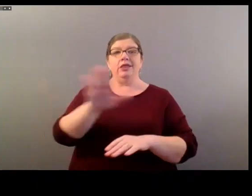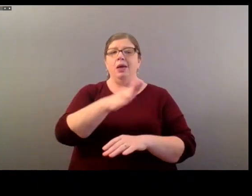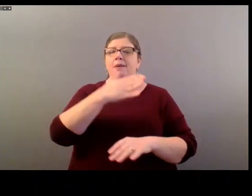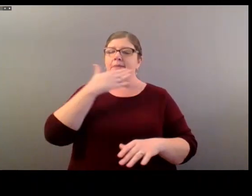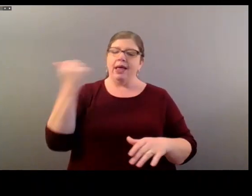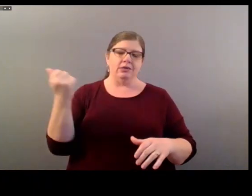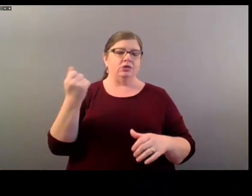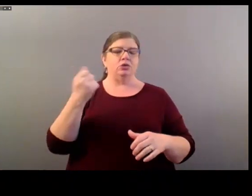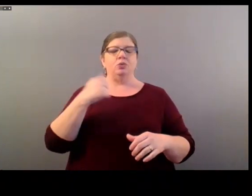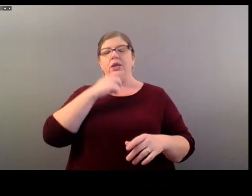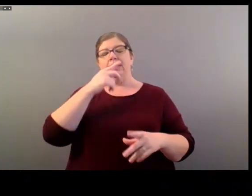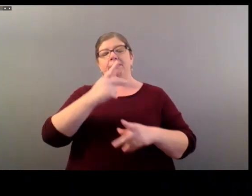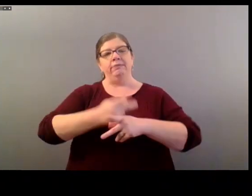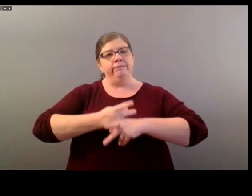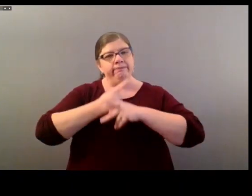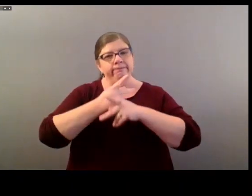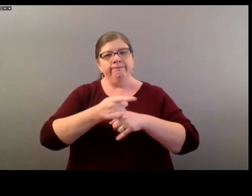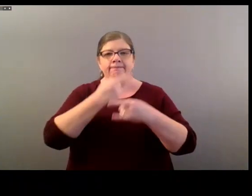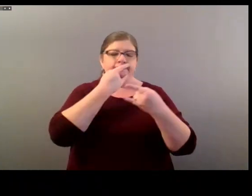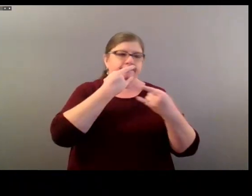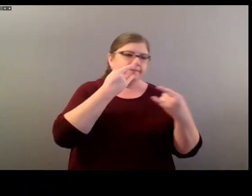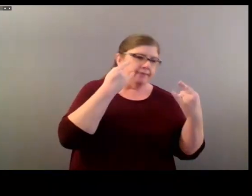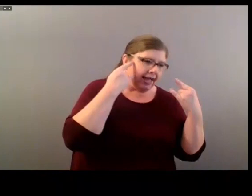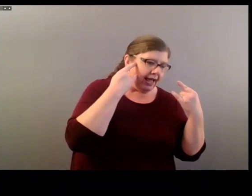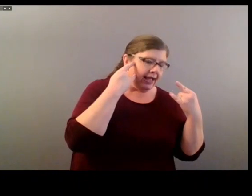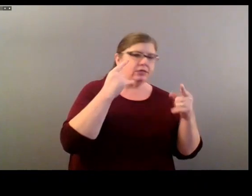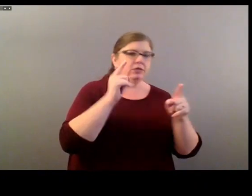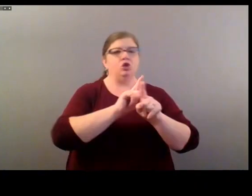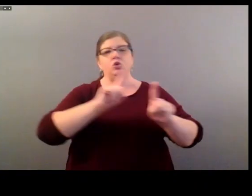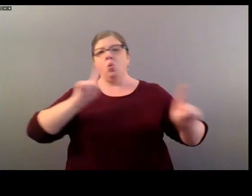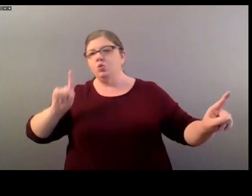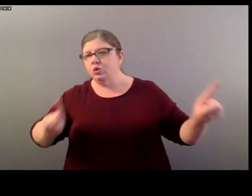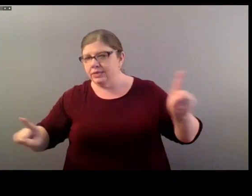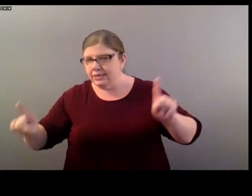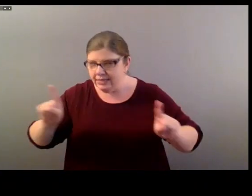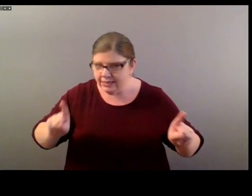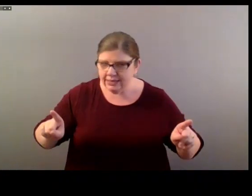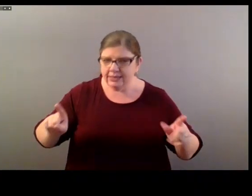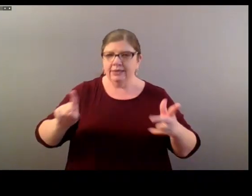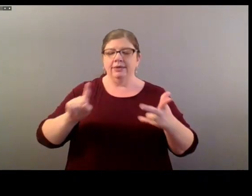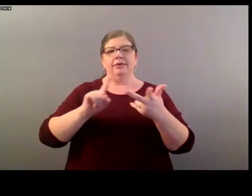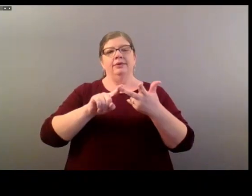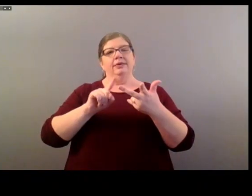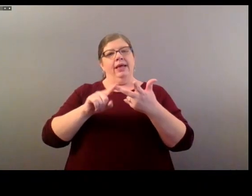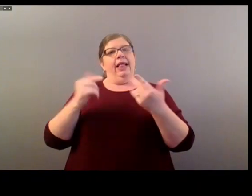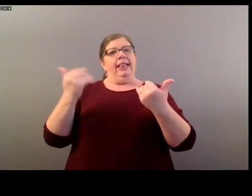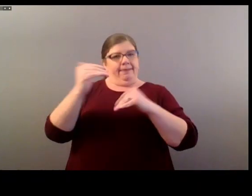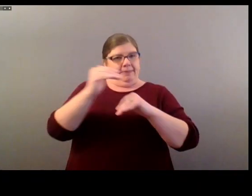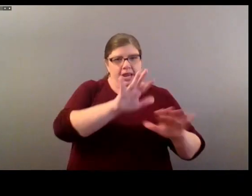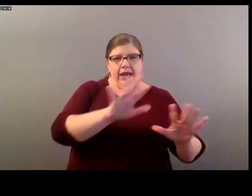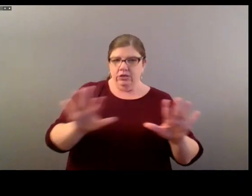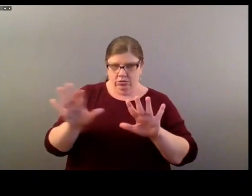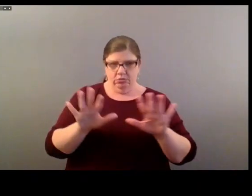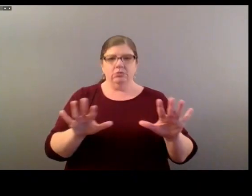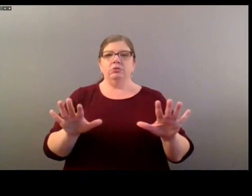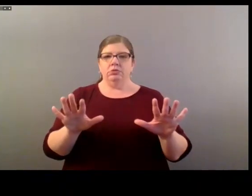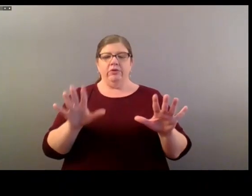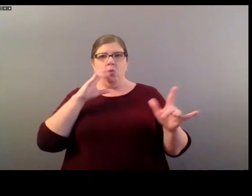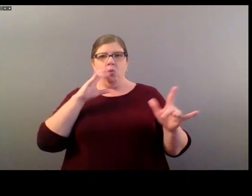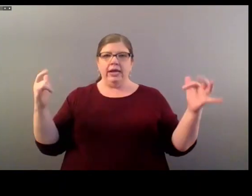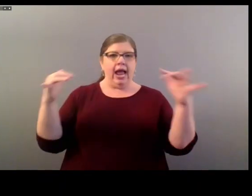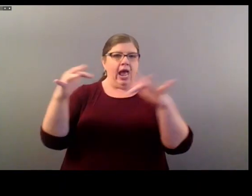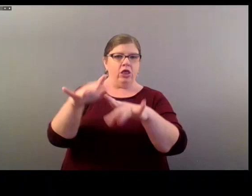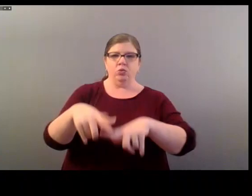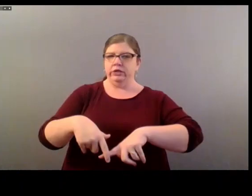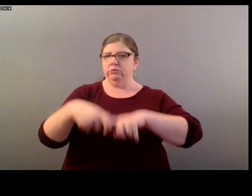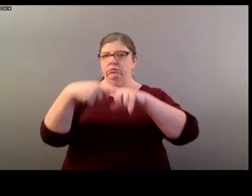be diligent with their masking, their social distancing, and their limitations on gathering. But